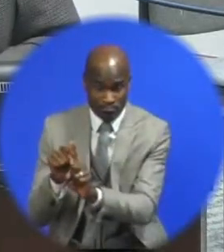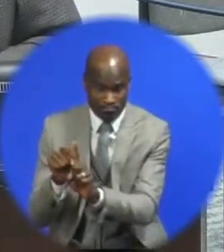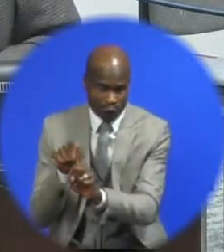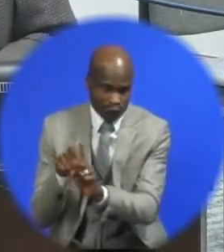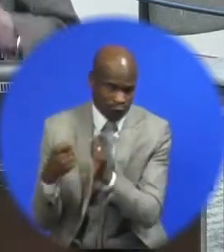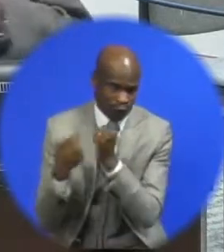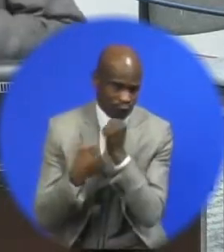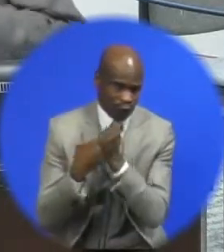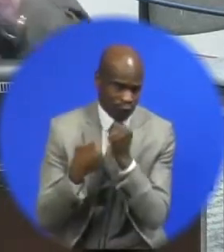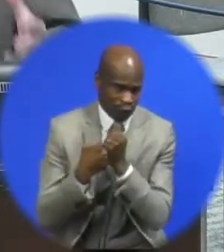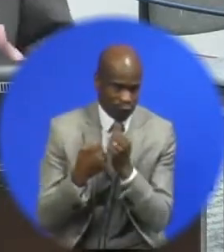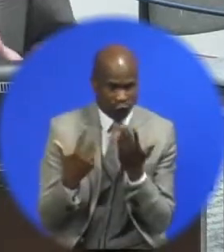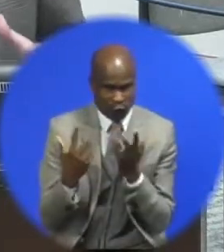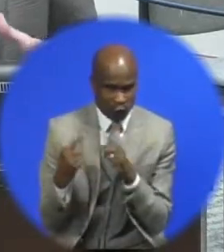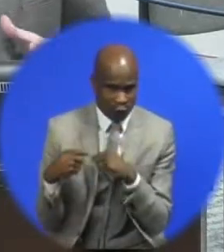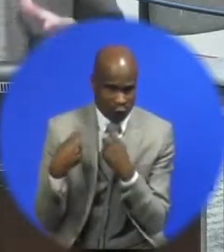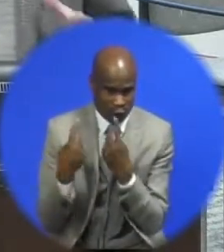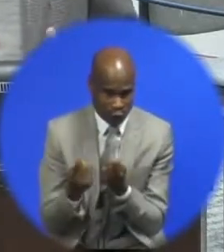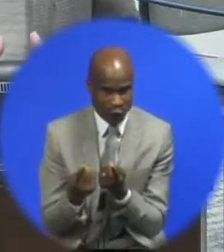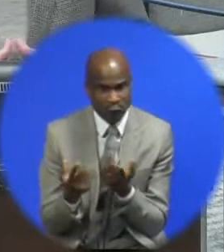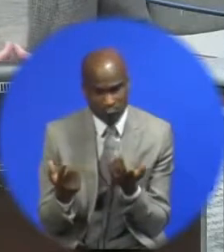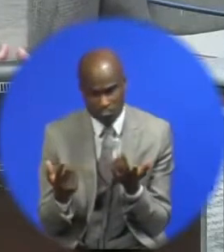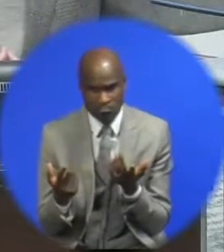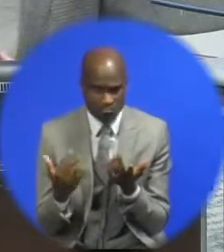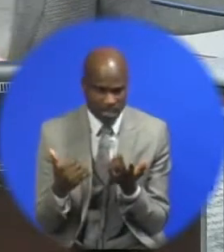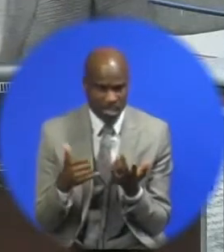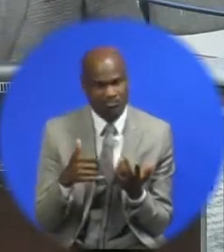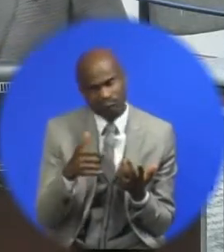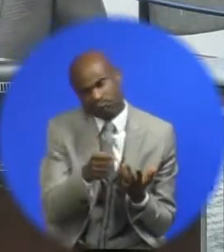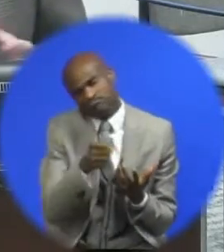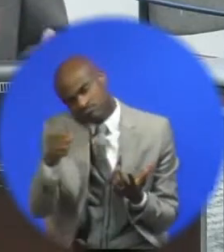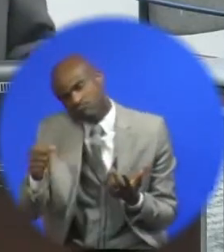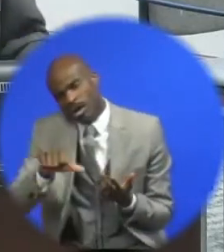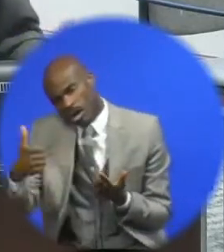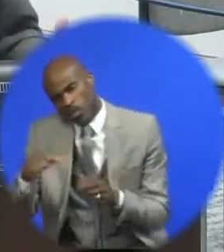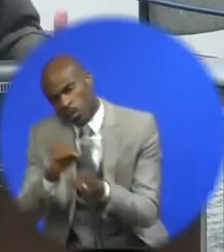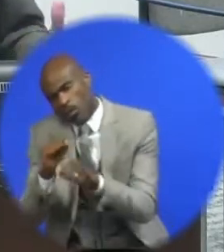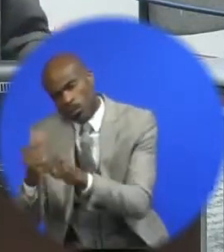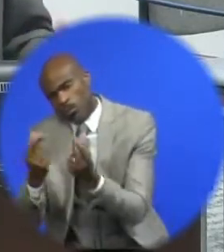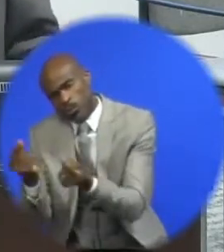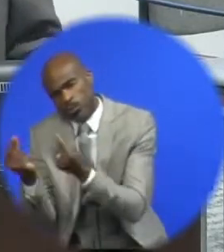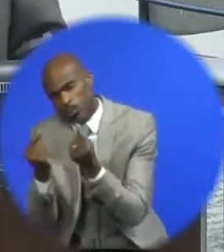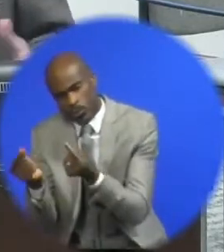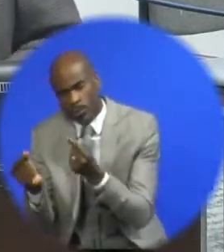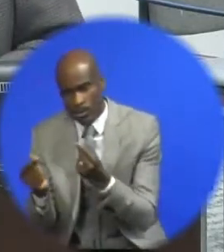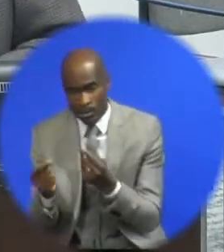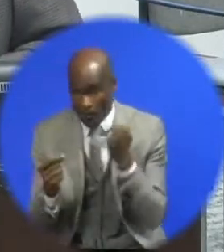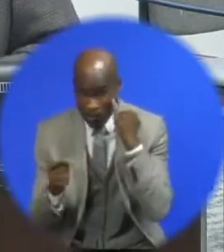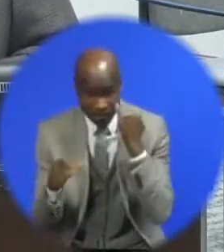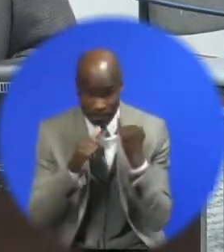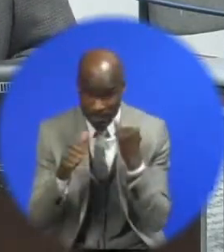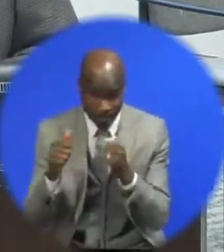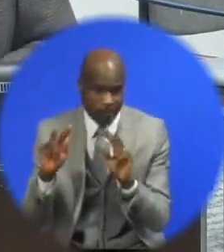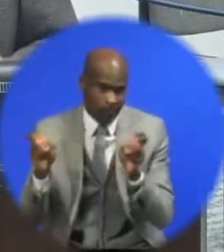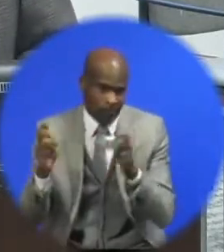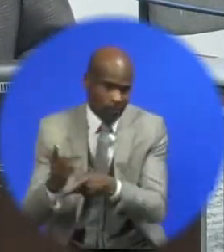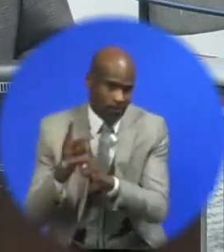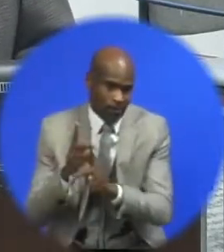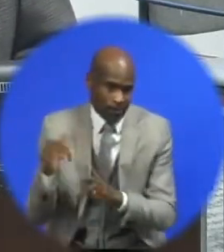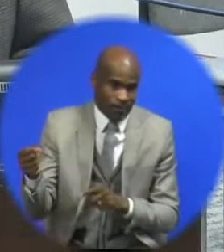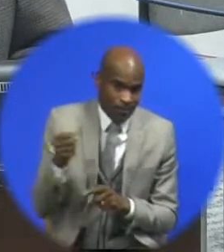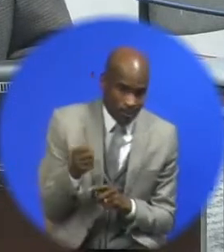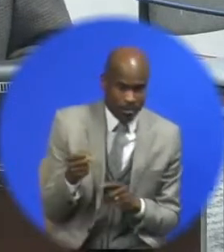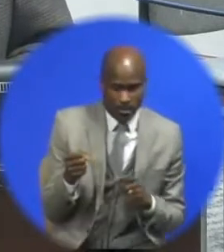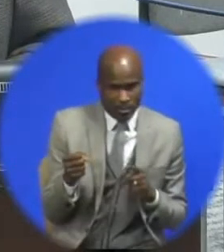of time. They've now got her back in doing some other stuff. If I hadn't had that, I couldn't have done it. We couldn't have done it. You've got to